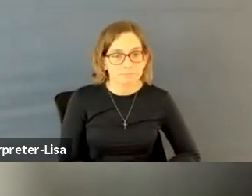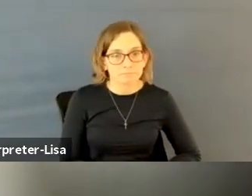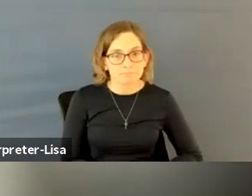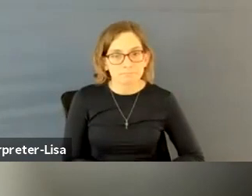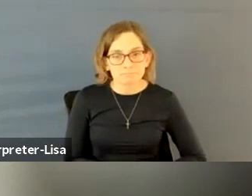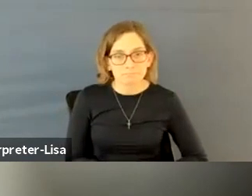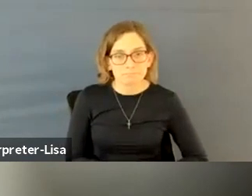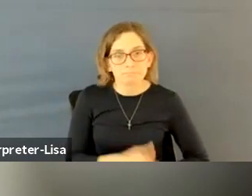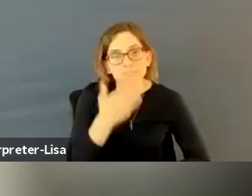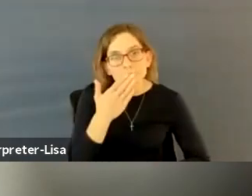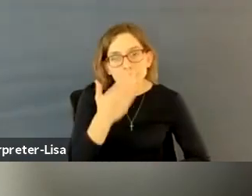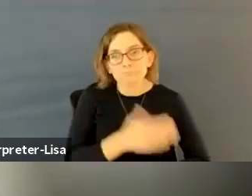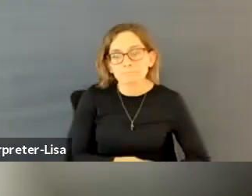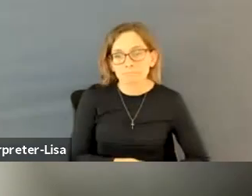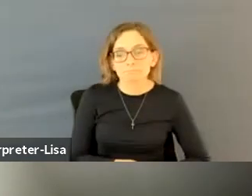Thank you.